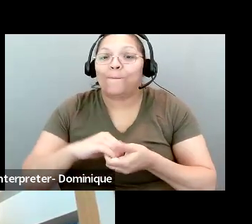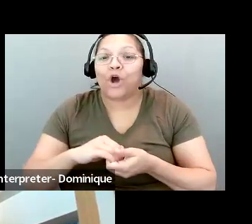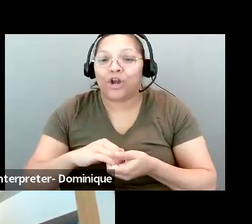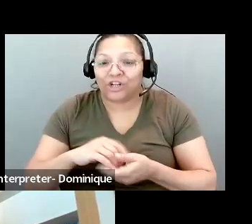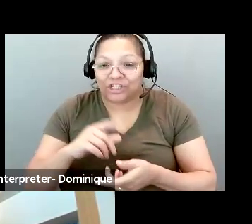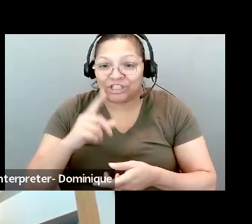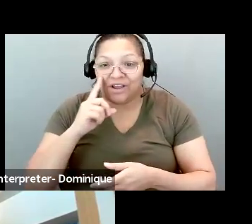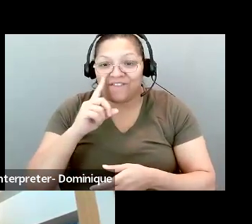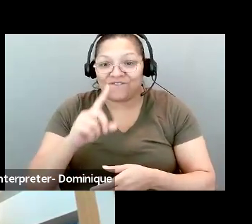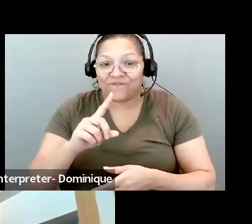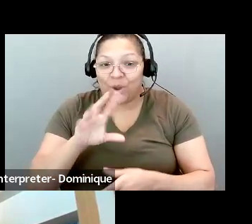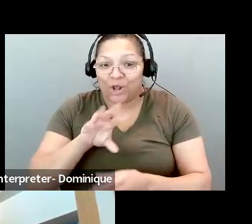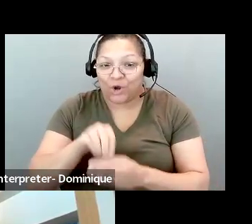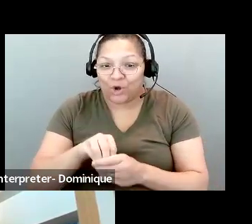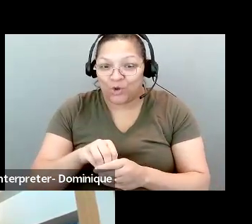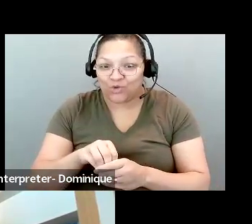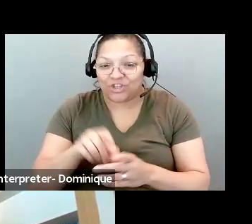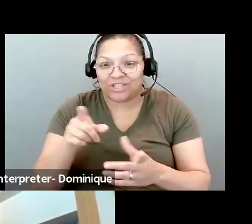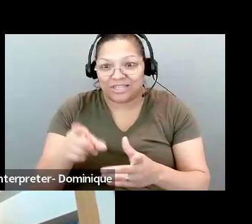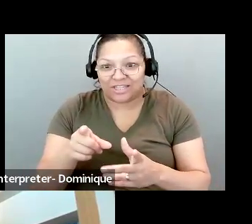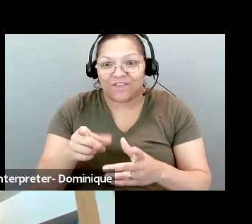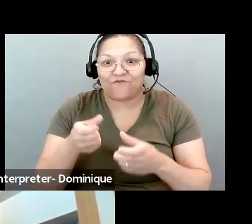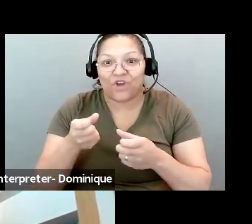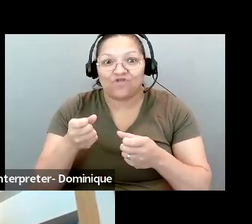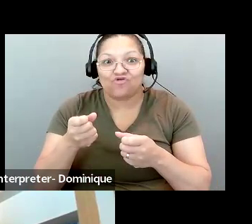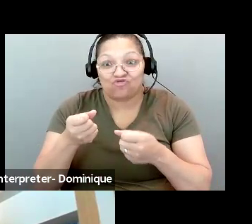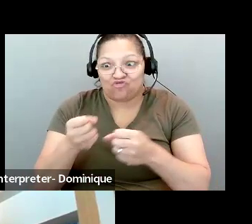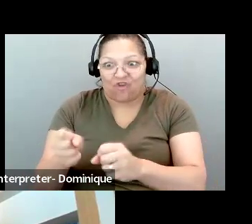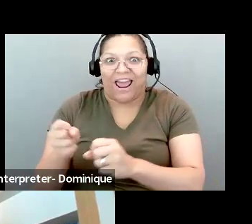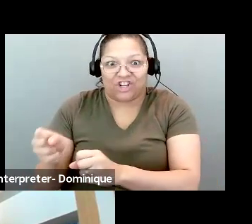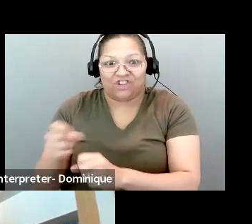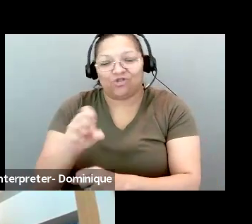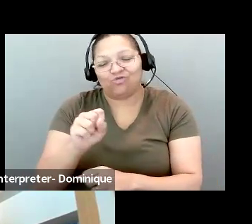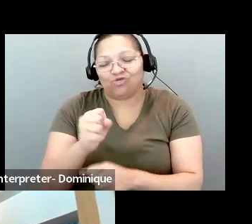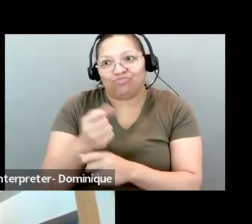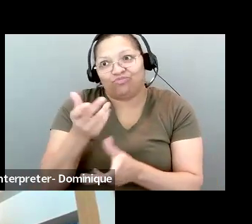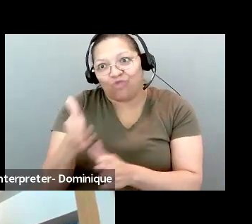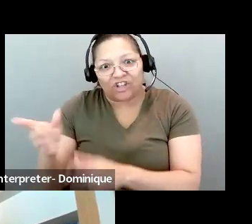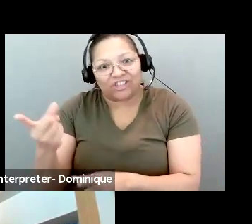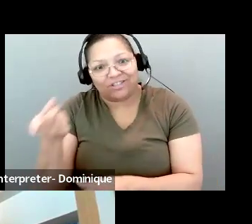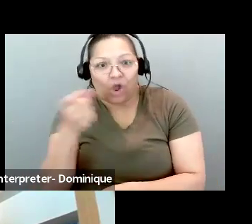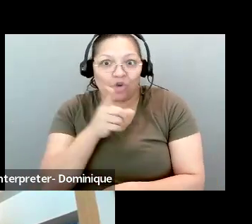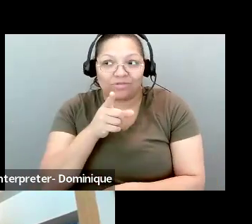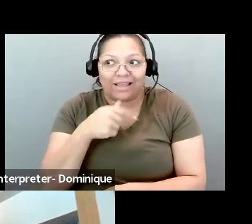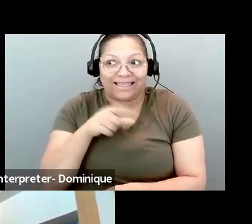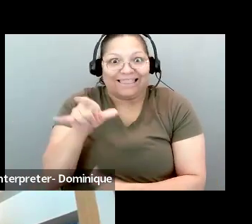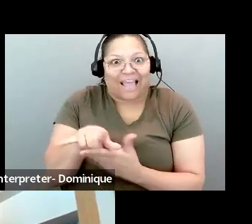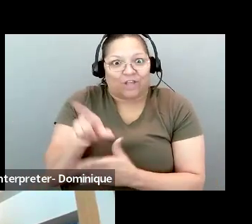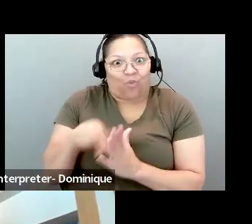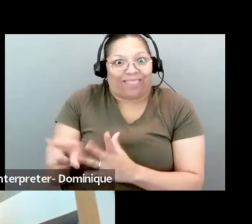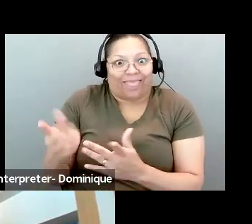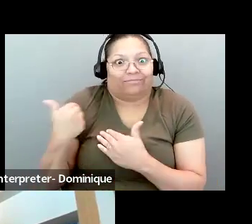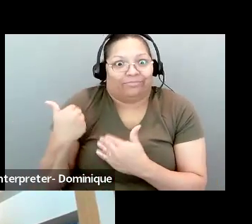Disaster Strategies is all over it. That's what they do. I am sure that they